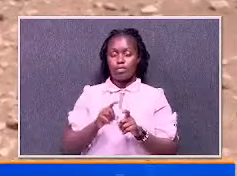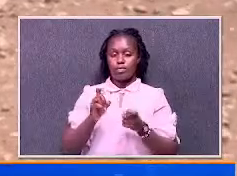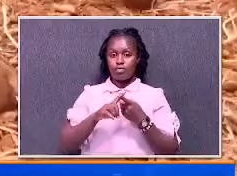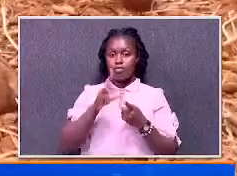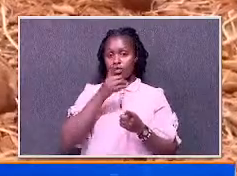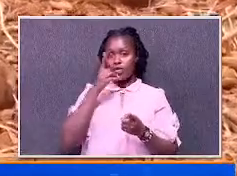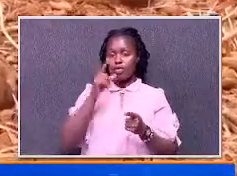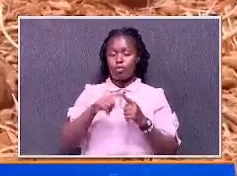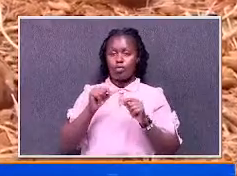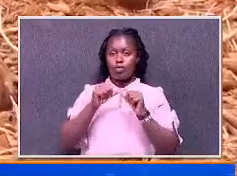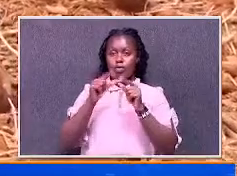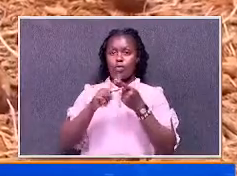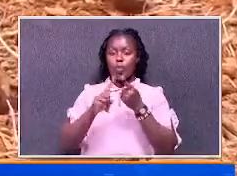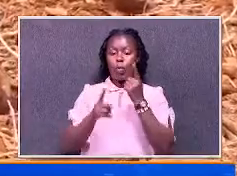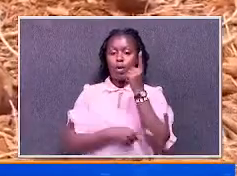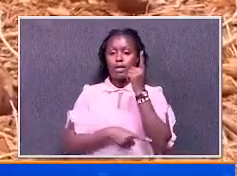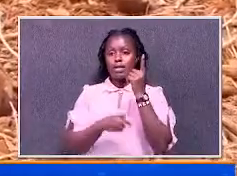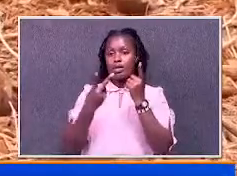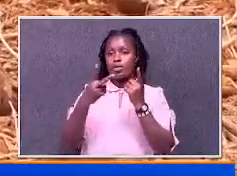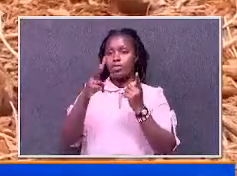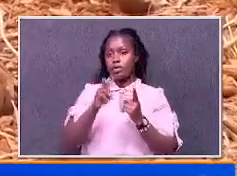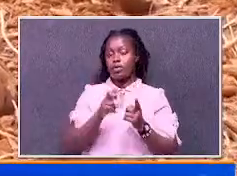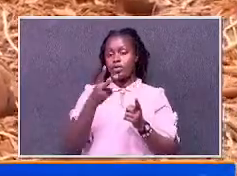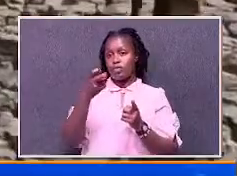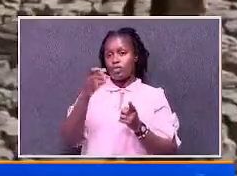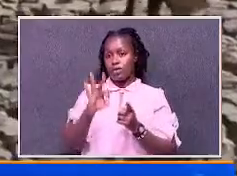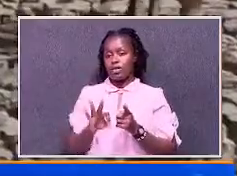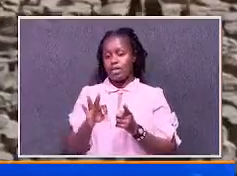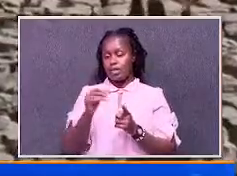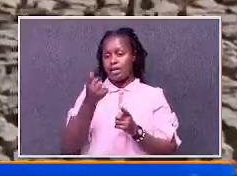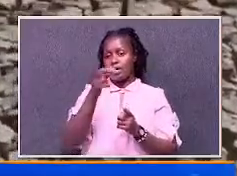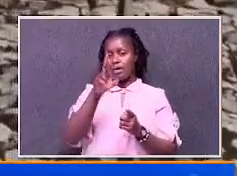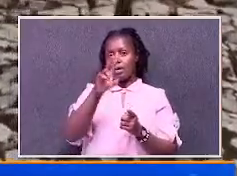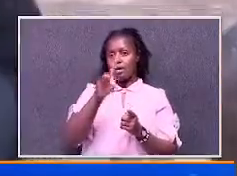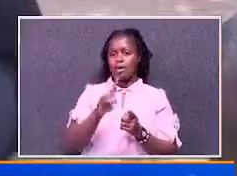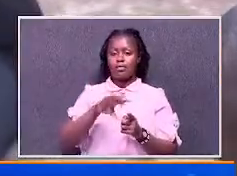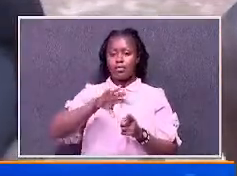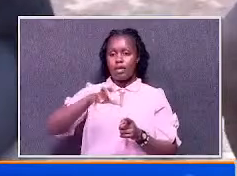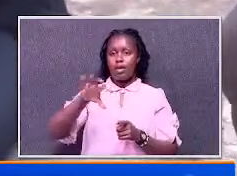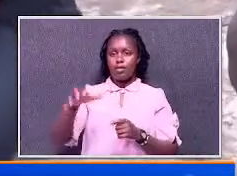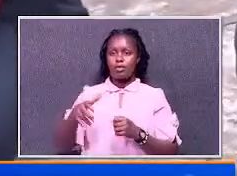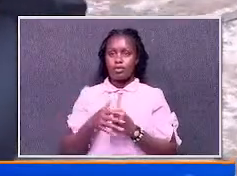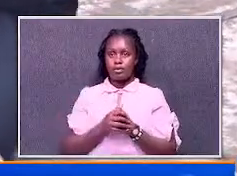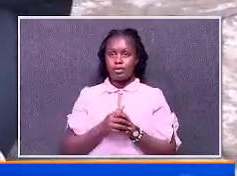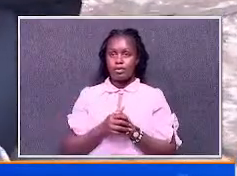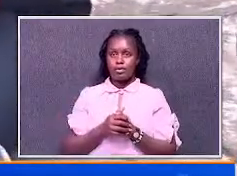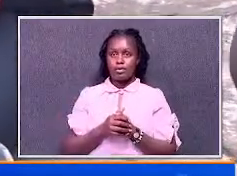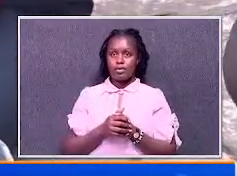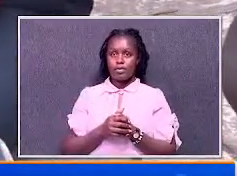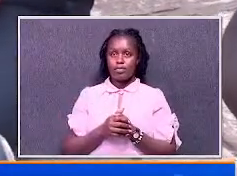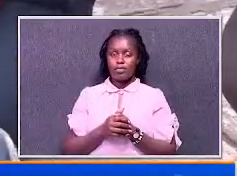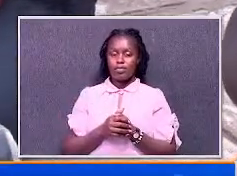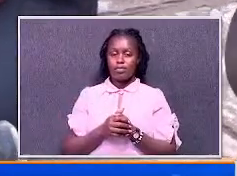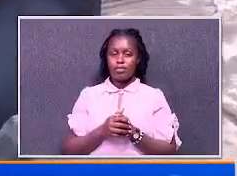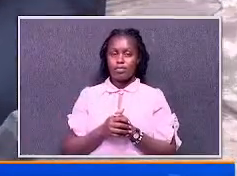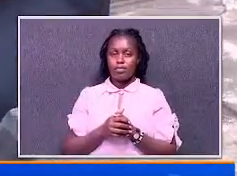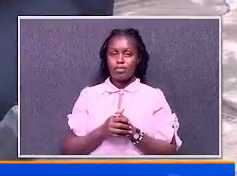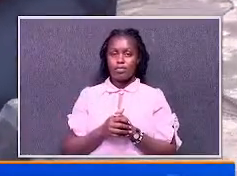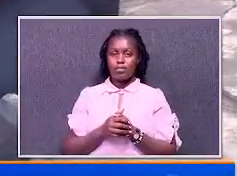which continues to worsen in 20 of the 23 arid and semi-arid counties. Elizabeth